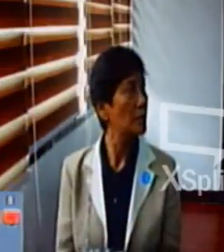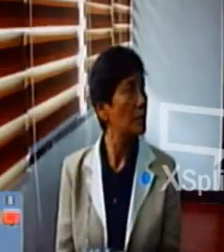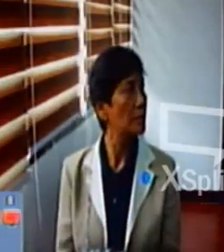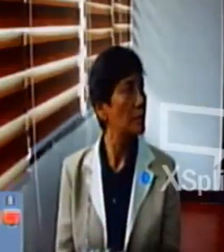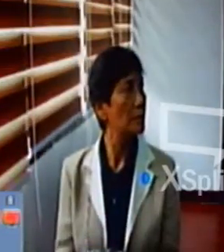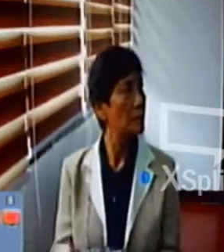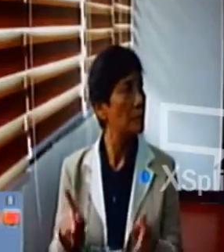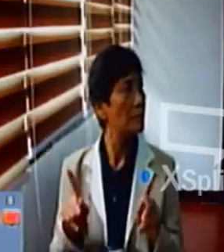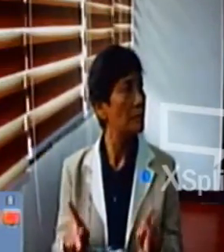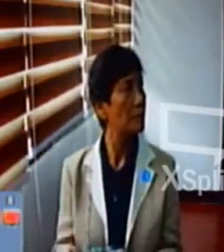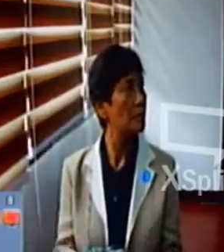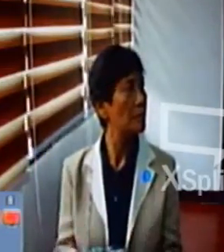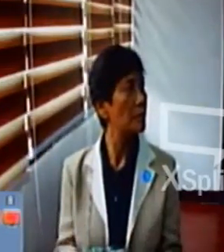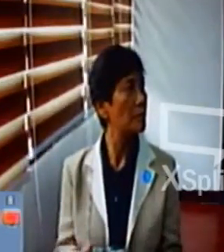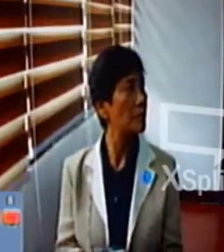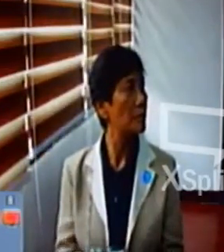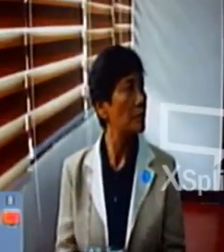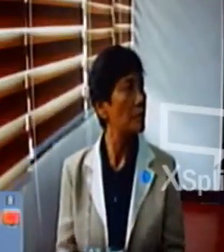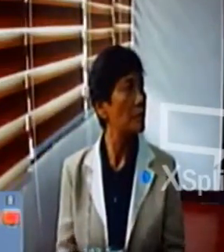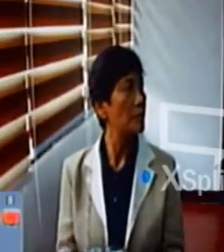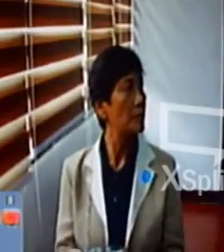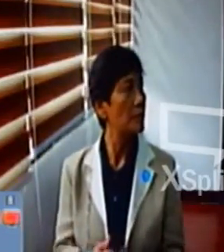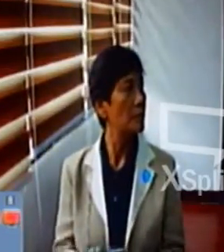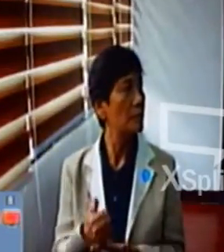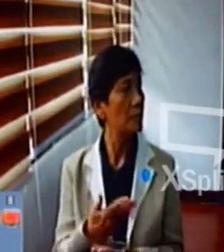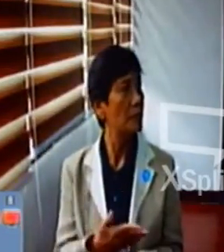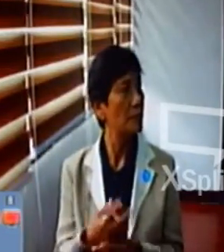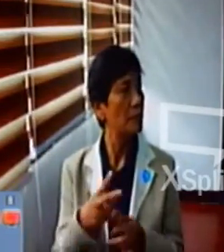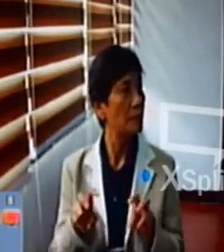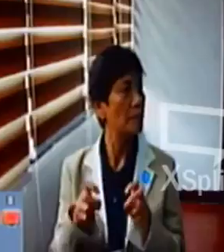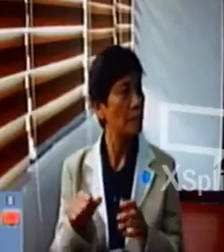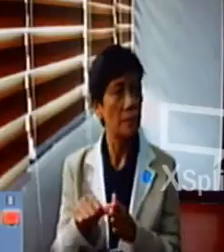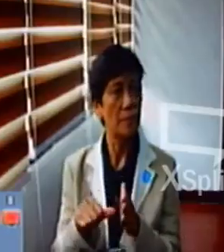person to swear in the witness? Attorney Jose